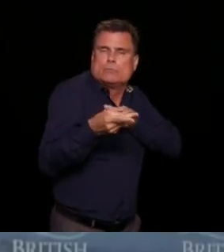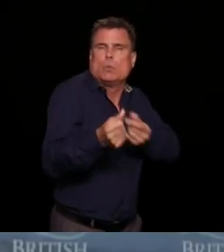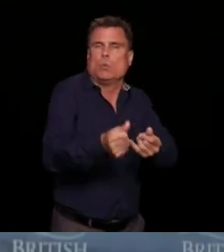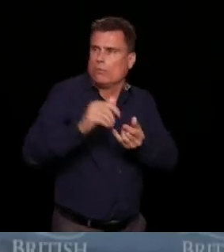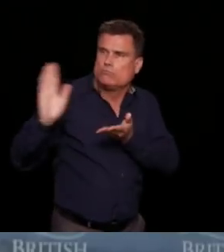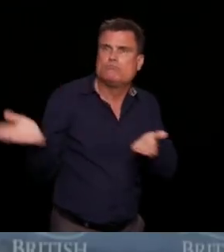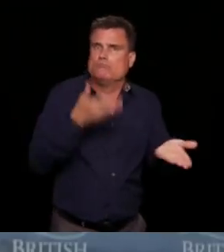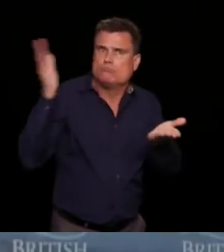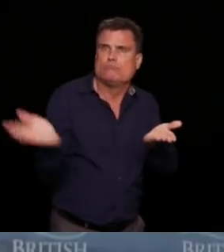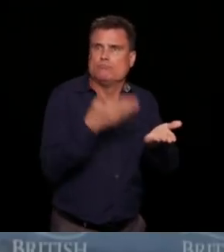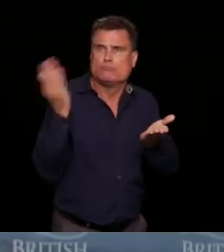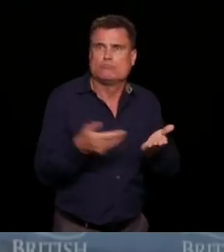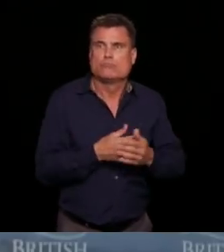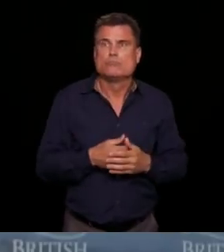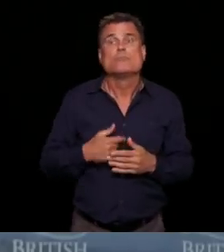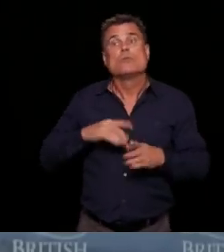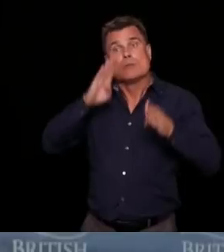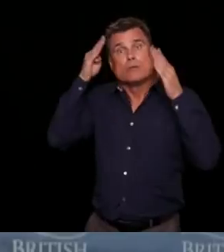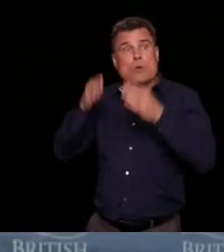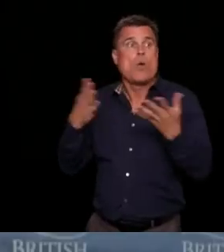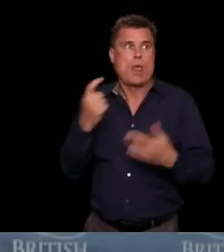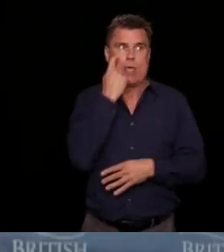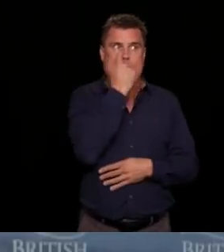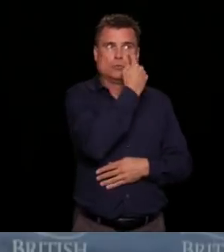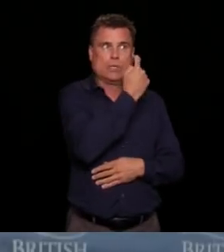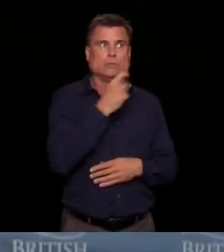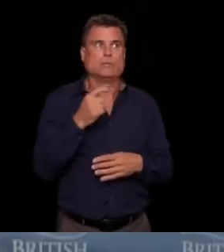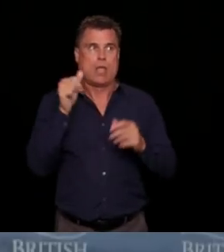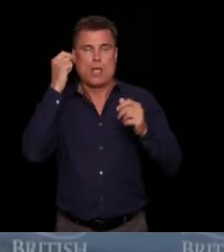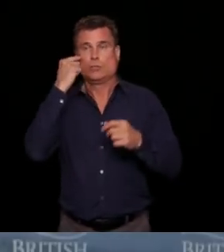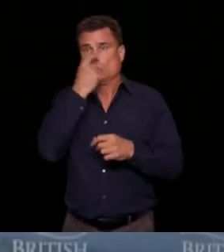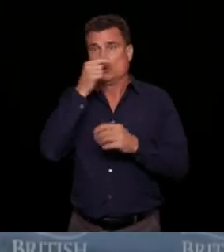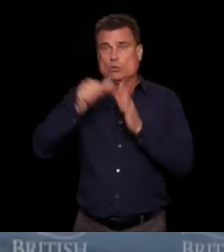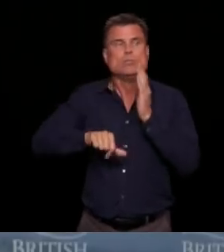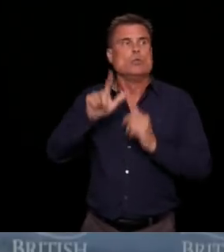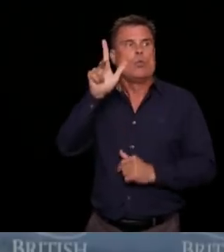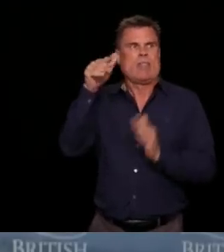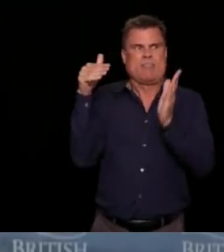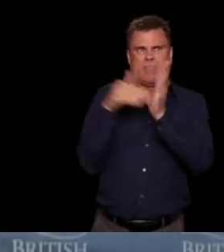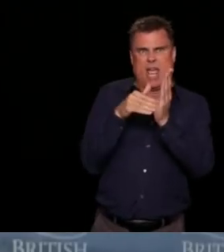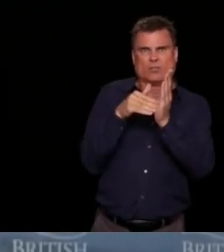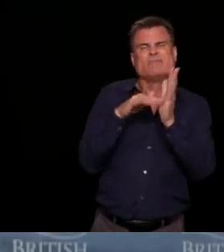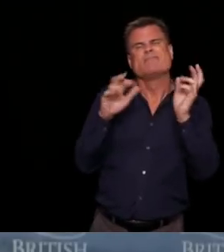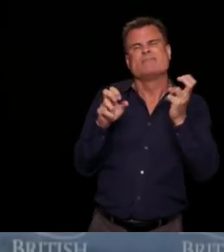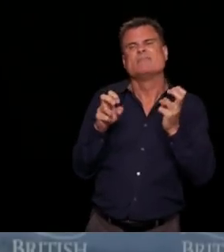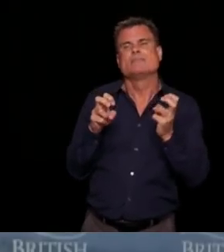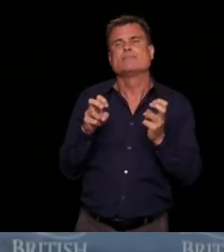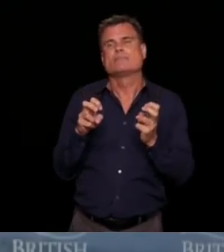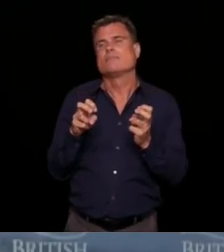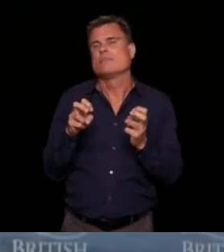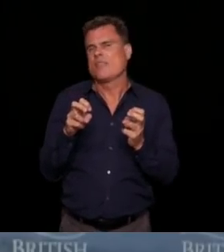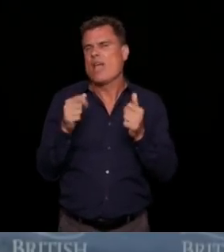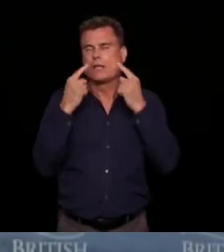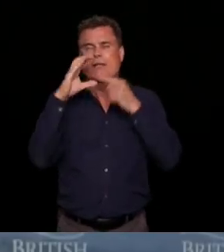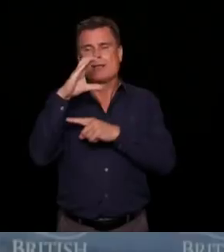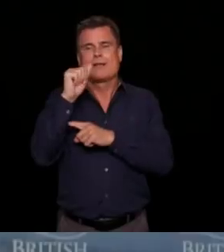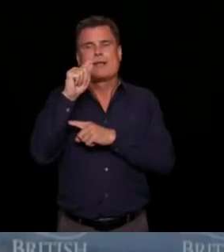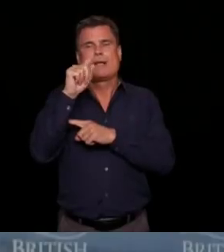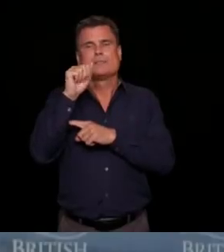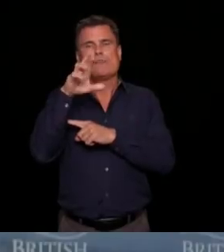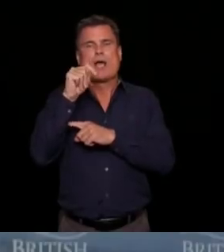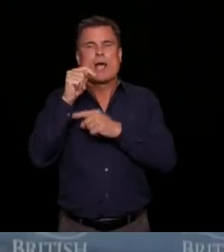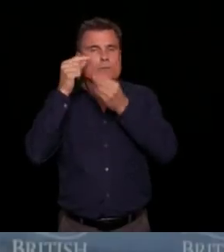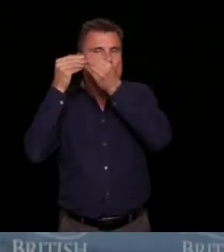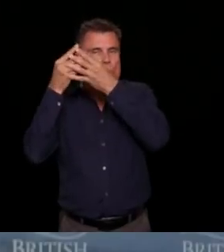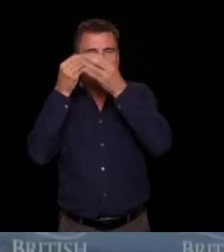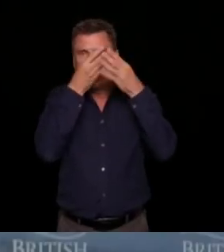these specific surgical areas, beginning with ophthalmology. There are nearly 23,000 cataract cases waiting for surgeries, about a quarter of our